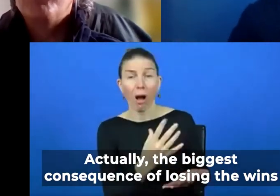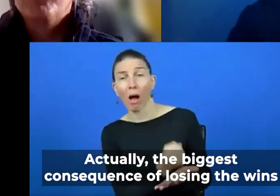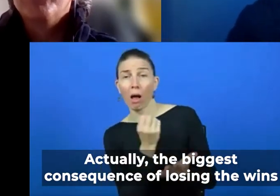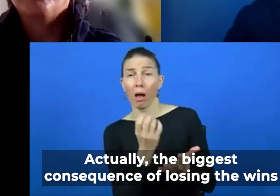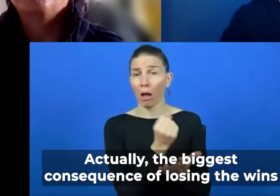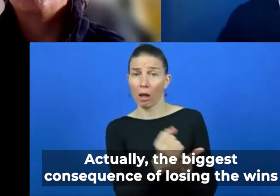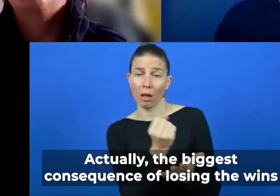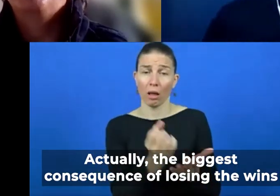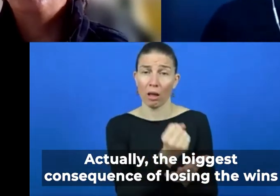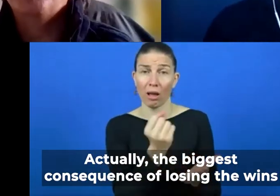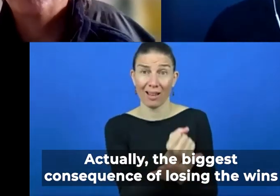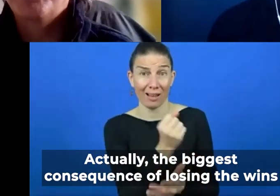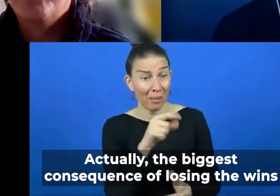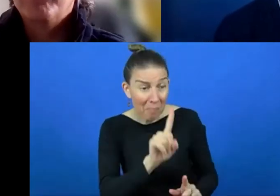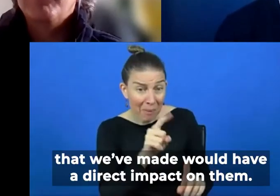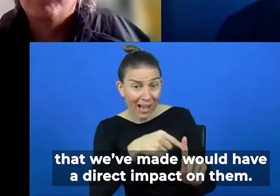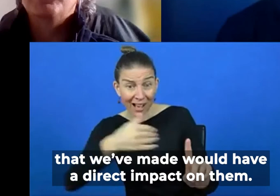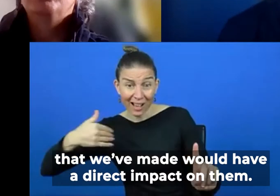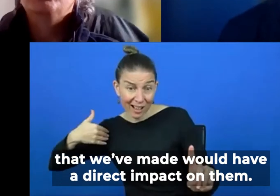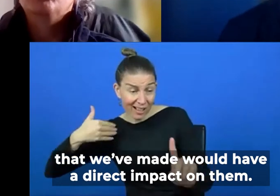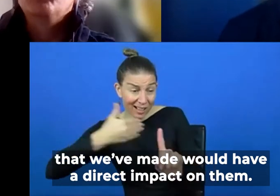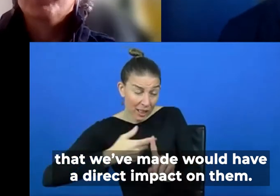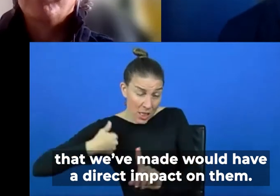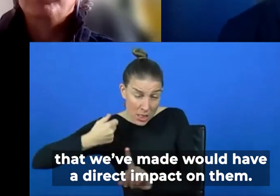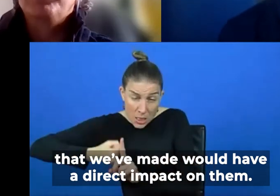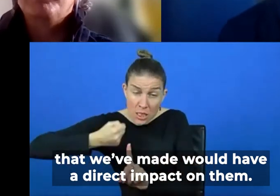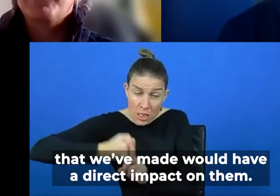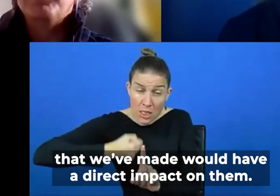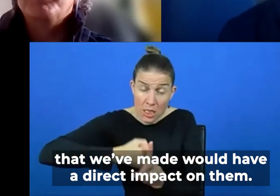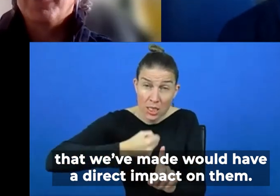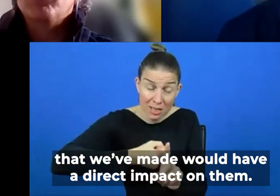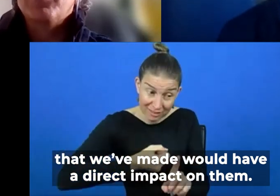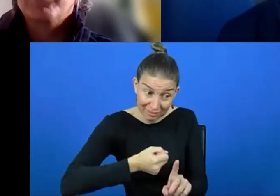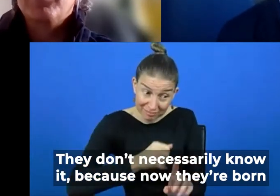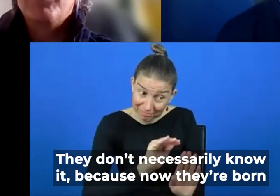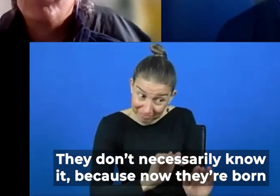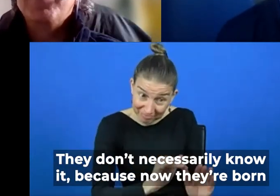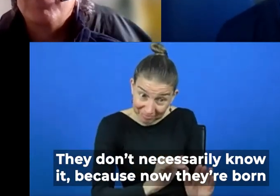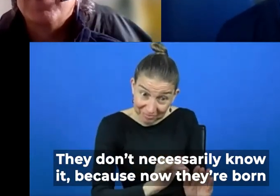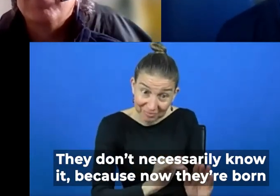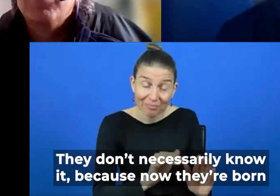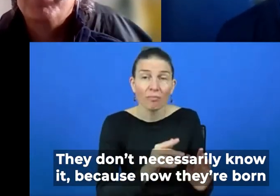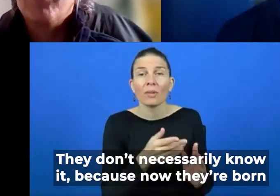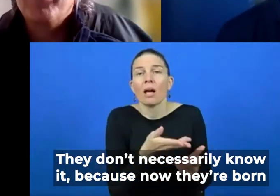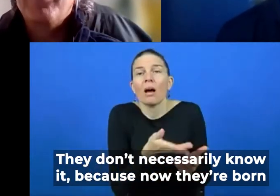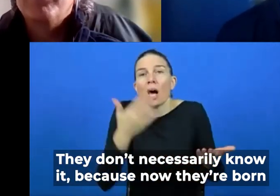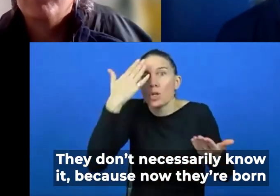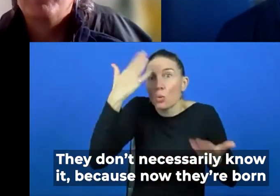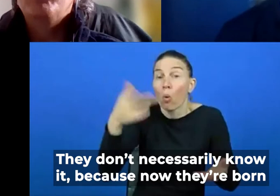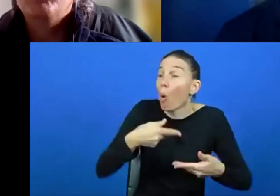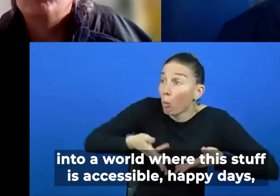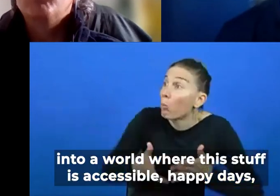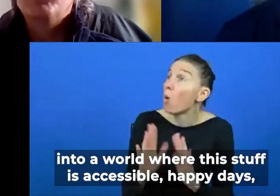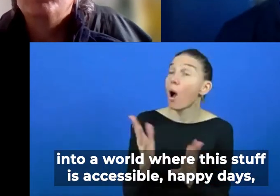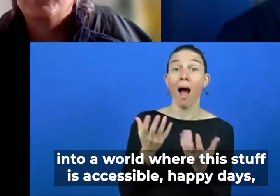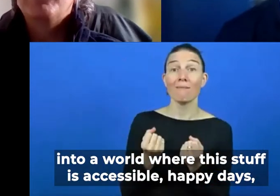biggest consequence of losing the wins that we've made would have a direct impact on them. They don't necessarily know it, because now